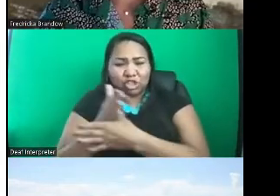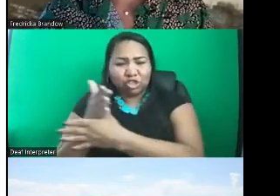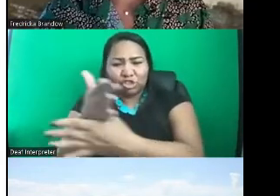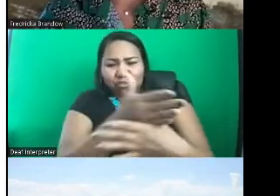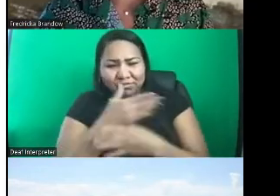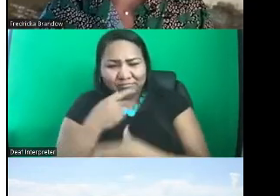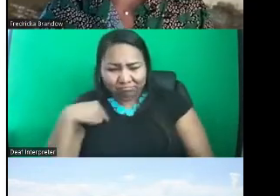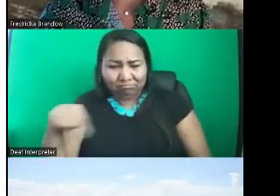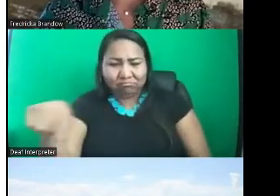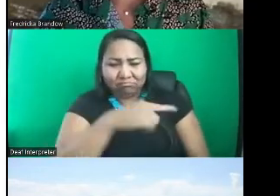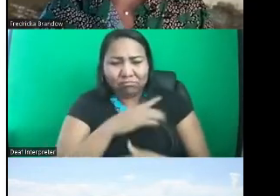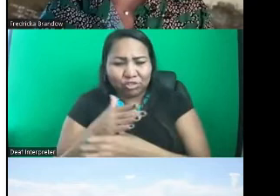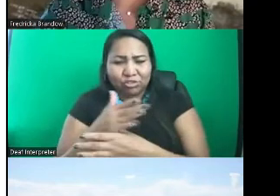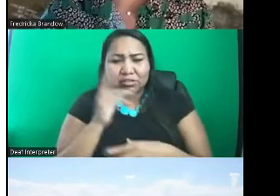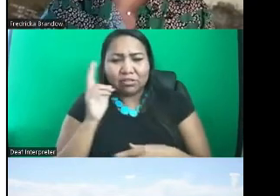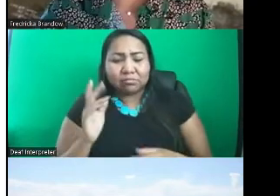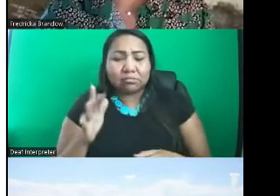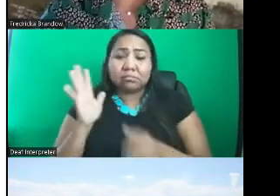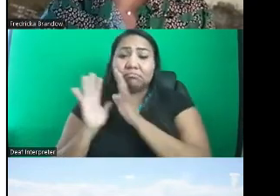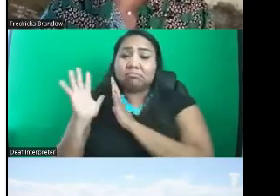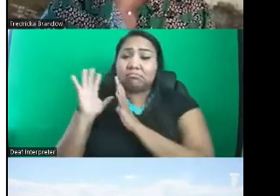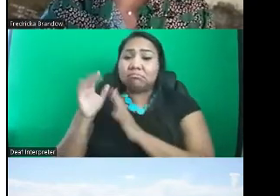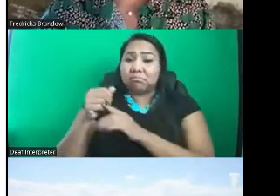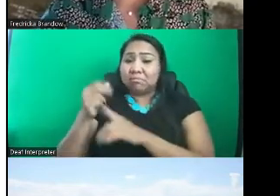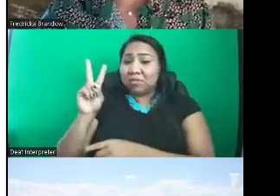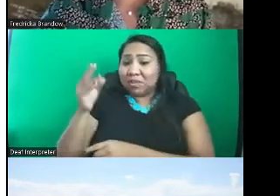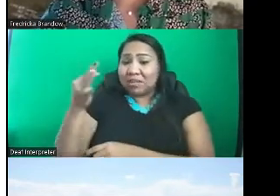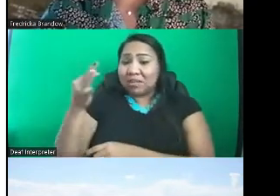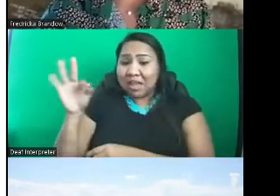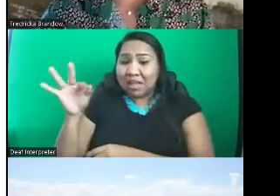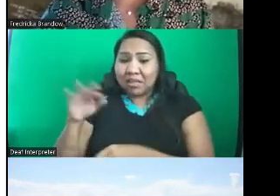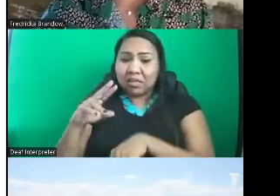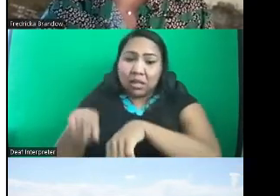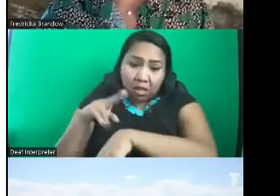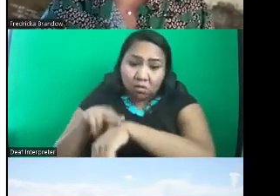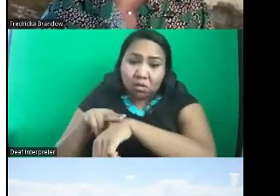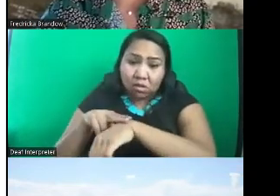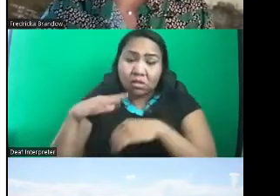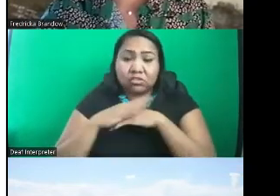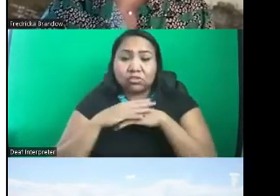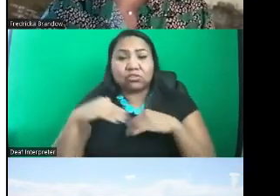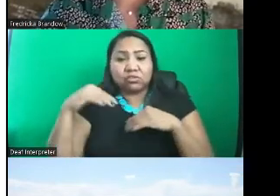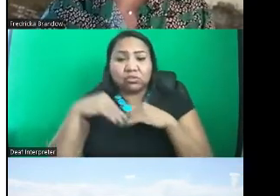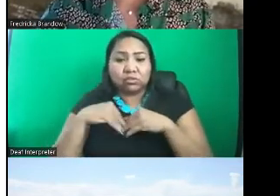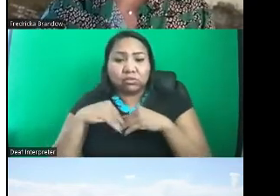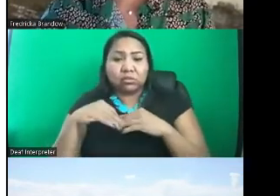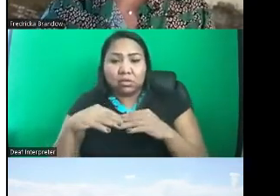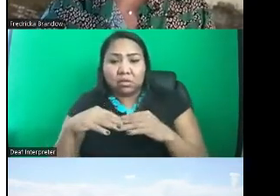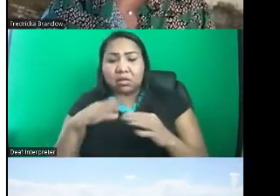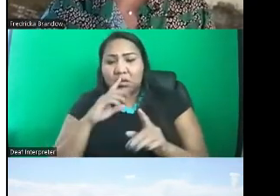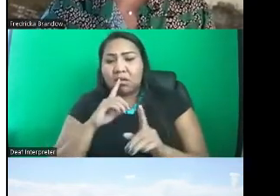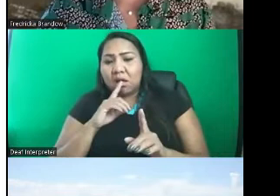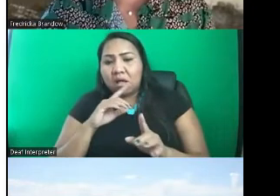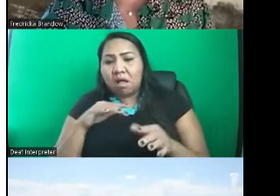the 2019 National Indian Education Study Report, which was primarily focused